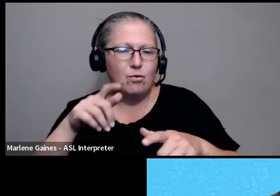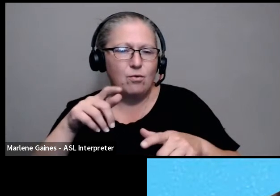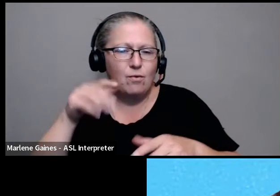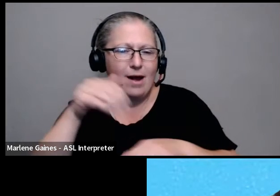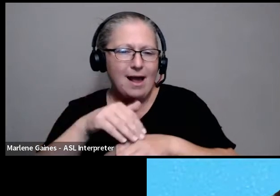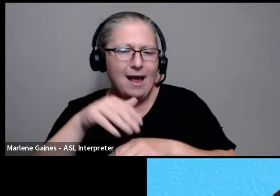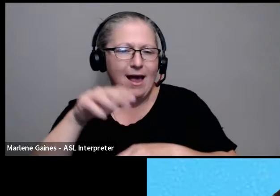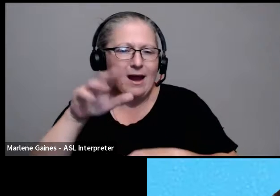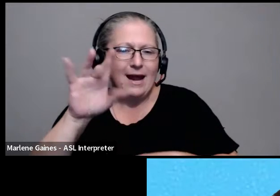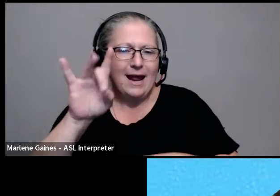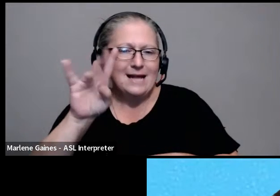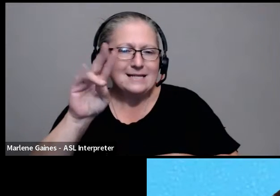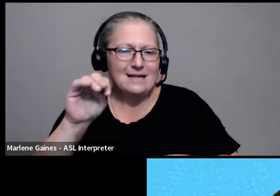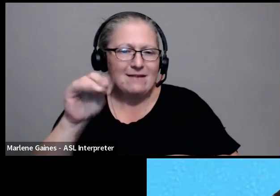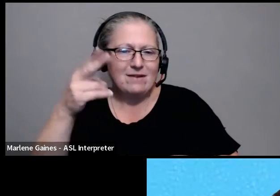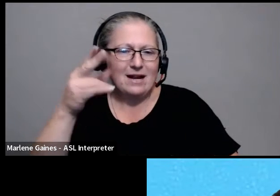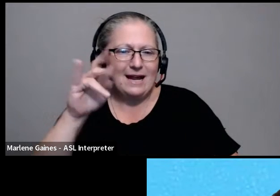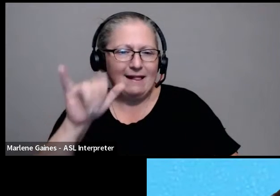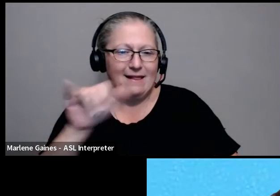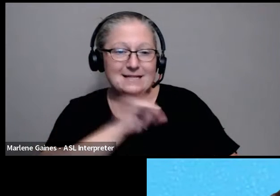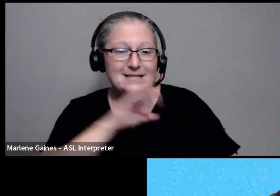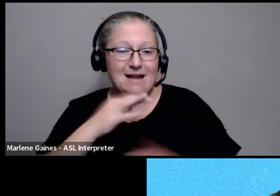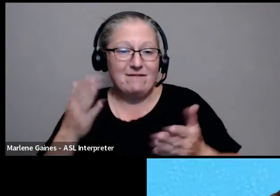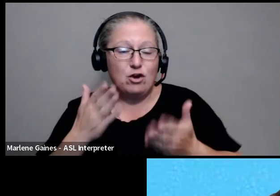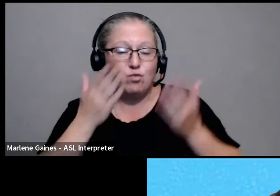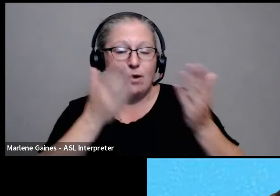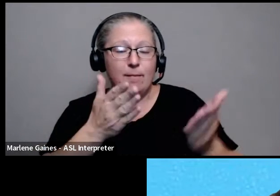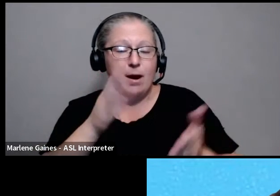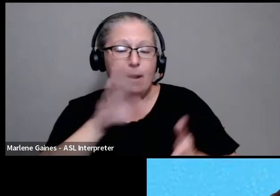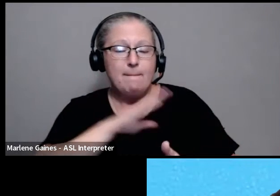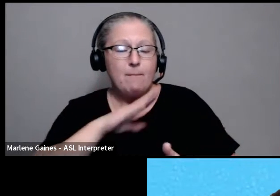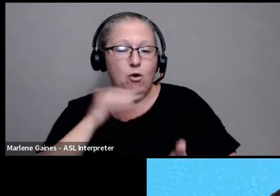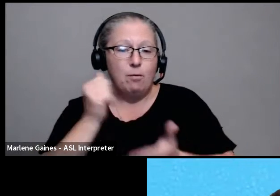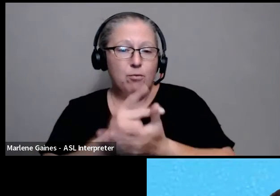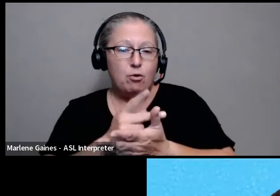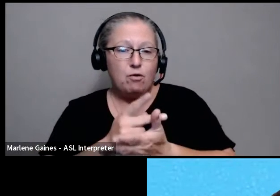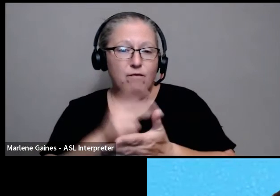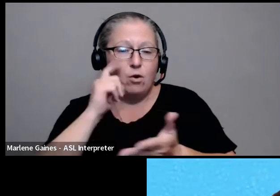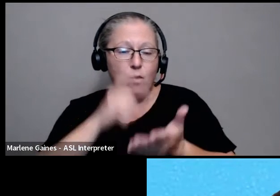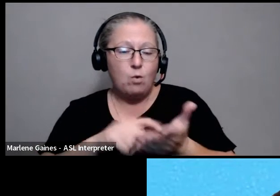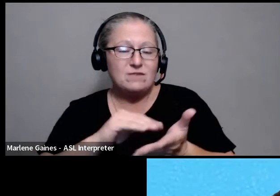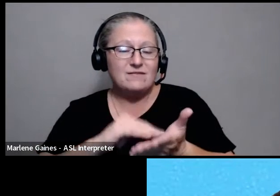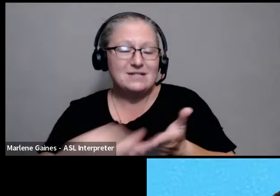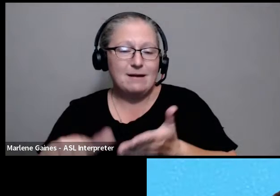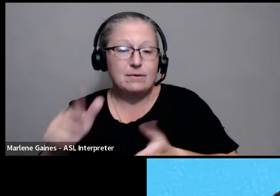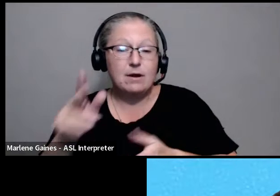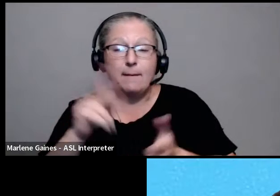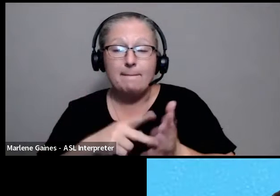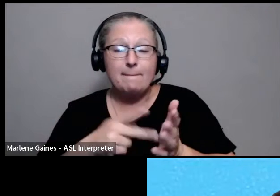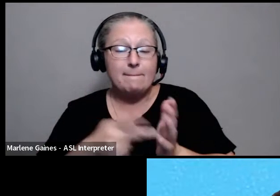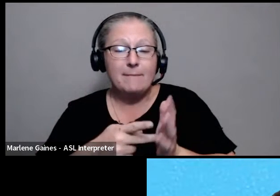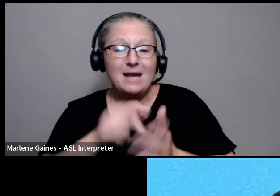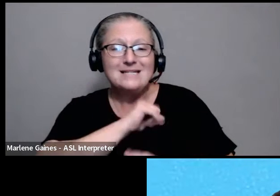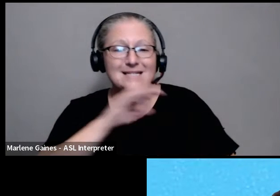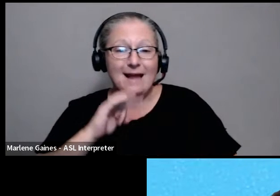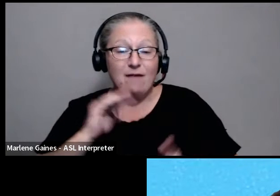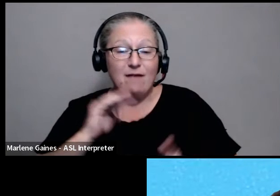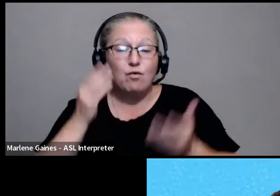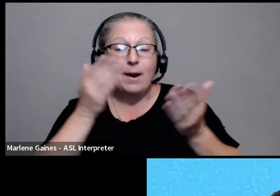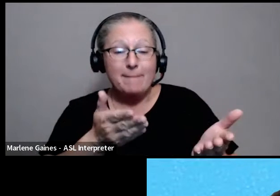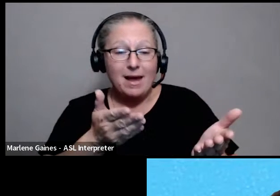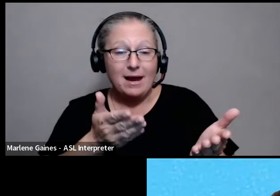870 Hinckley. Staff here recommends that the board approve a notice of exemption. Basically, staff is recommending